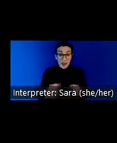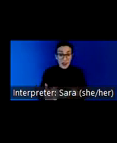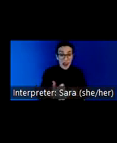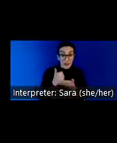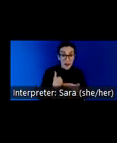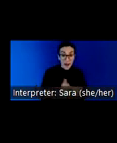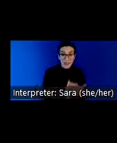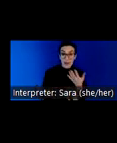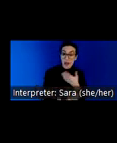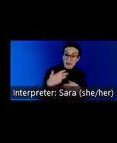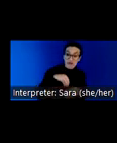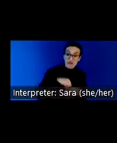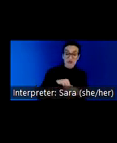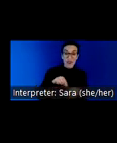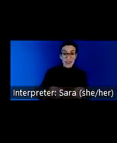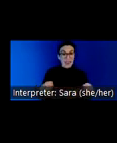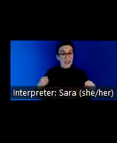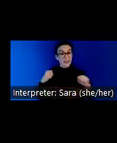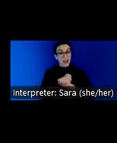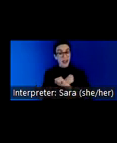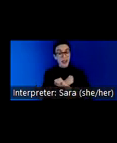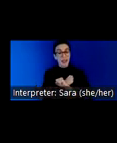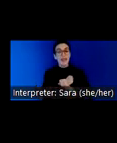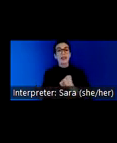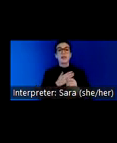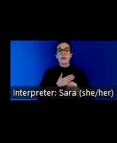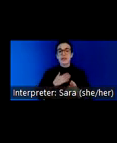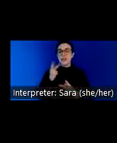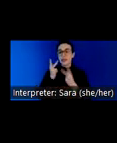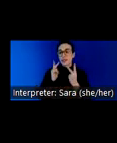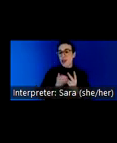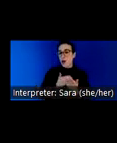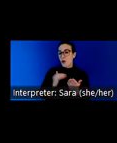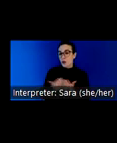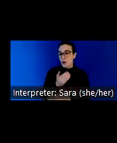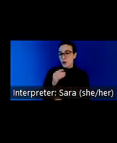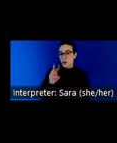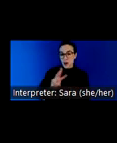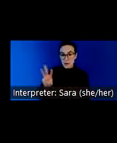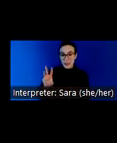fight, please visit our new DC statehood website at